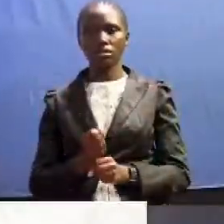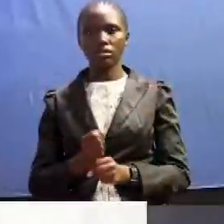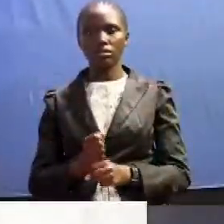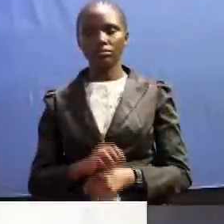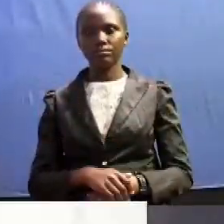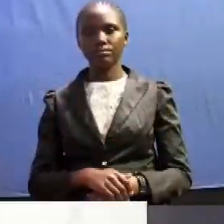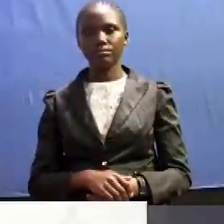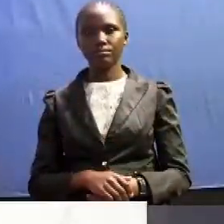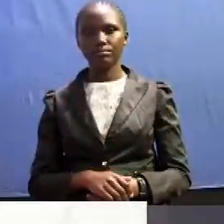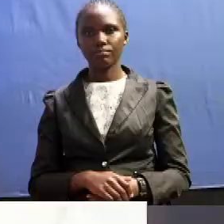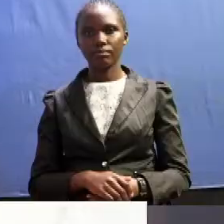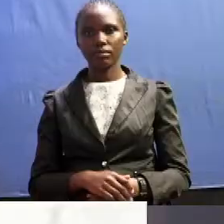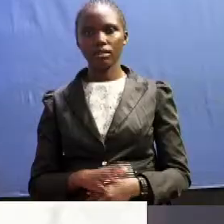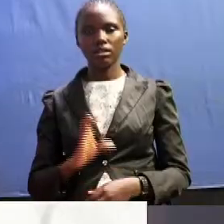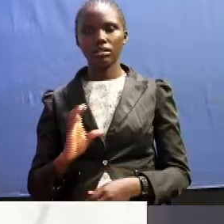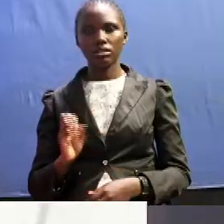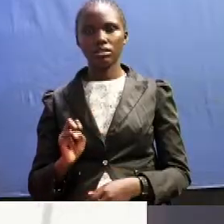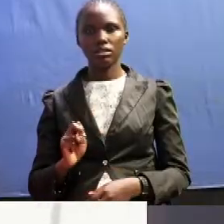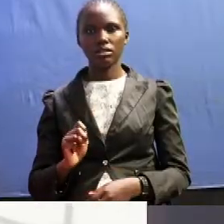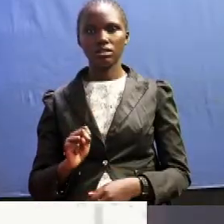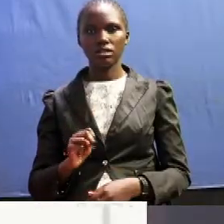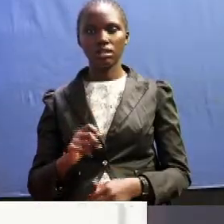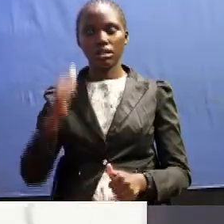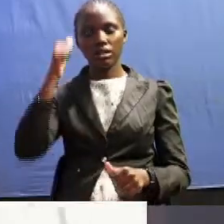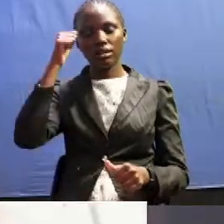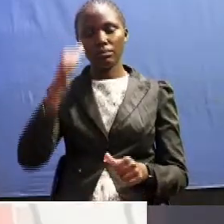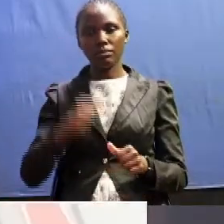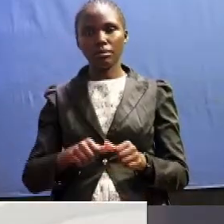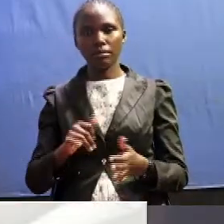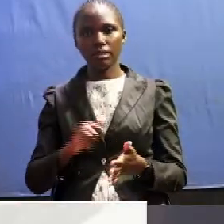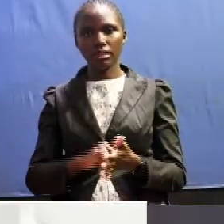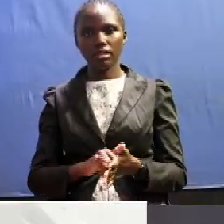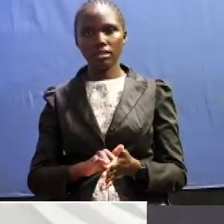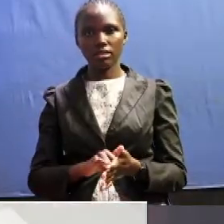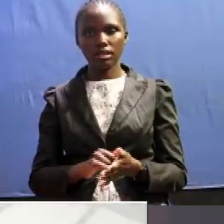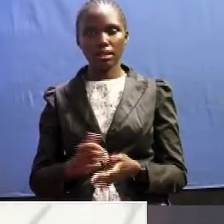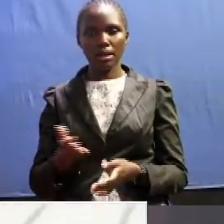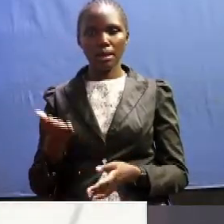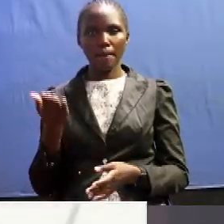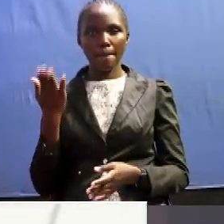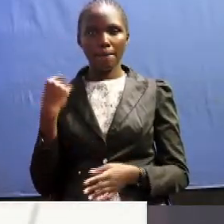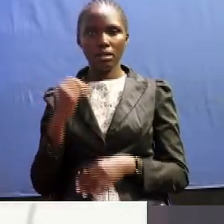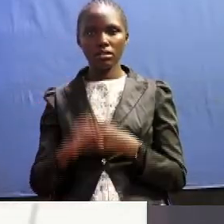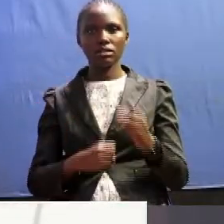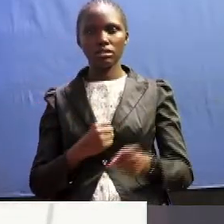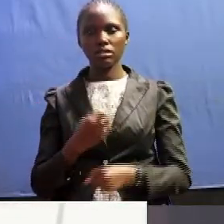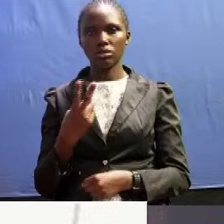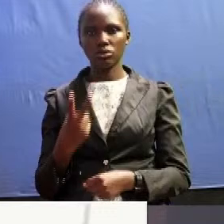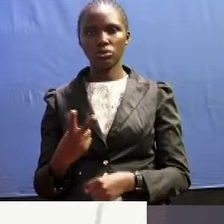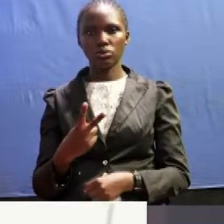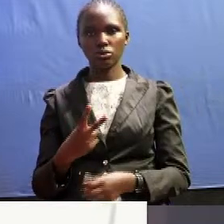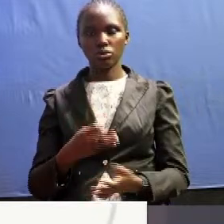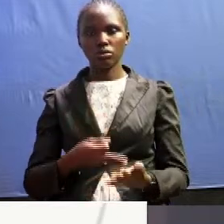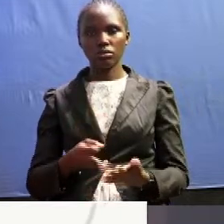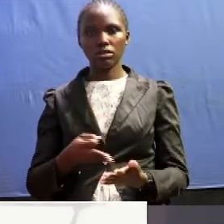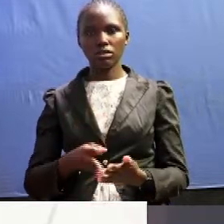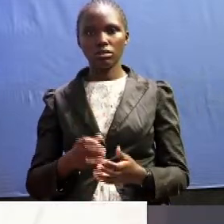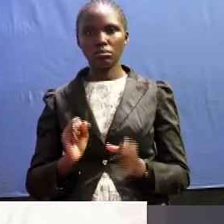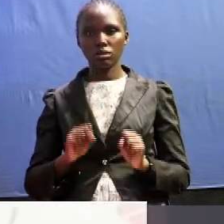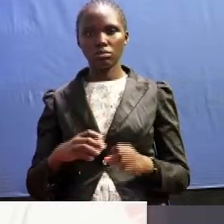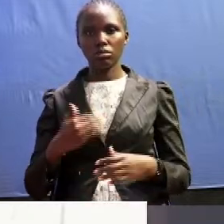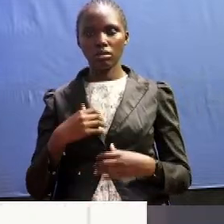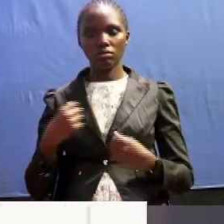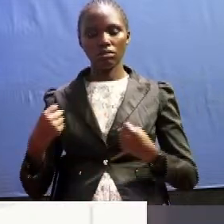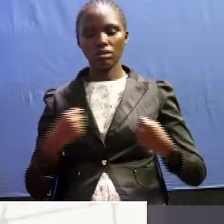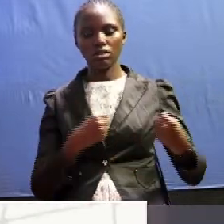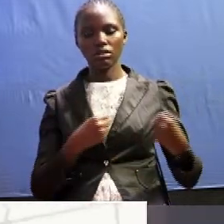involvement. Honorable CS, you remember that for the last 2 financial years, there has been conflict between